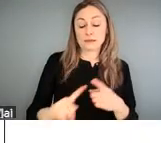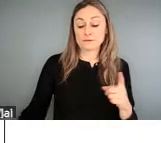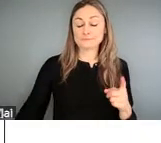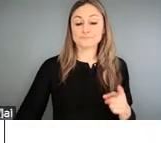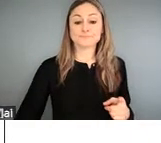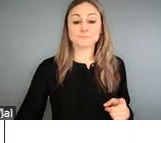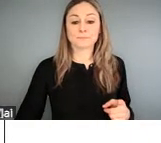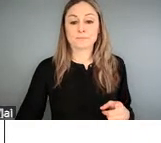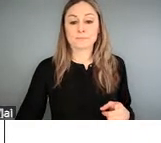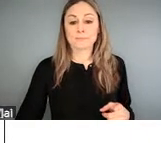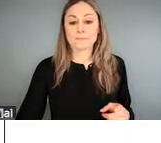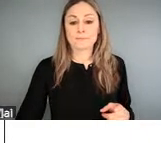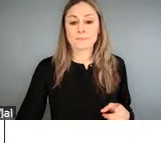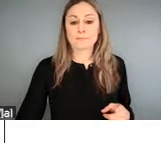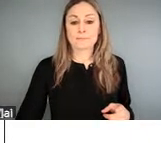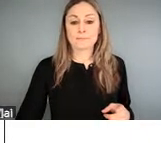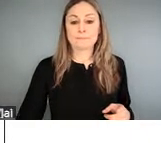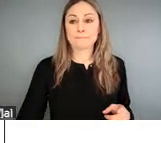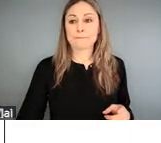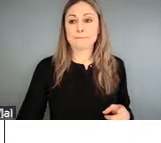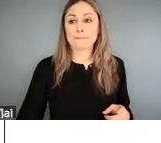to ensure it can be used year round.